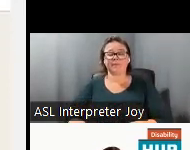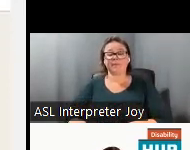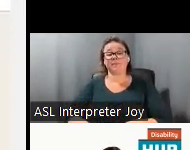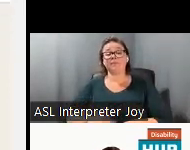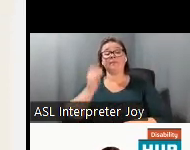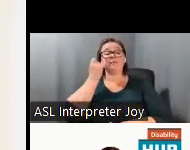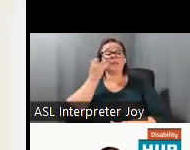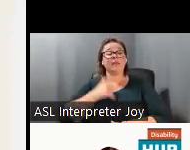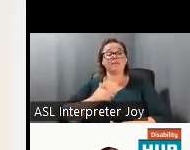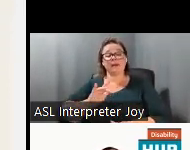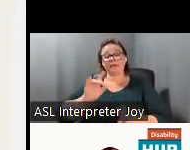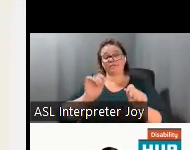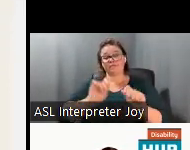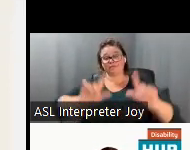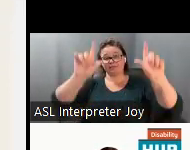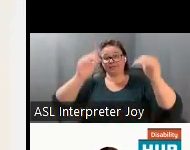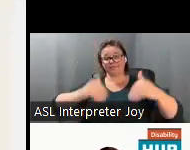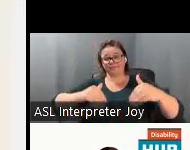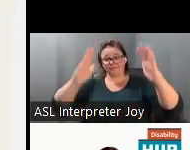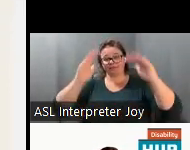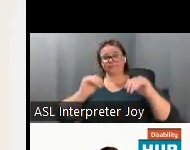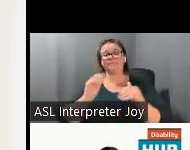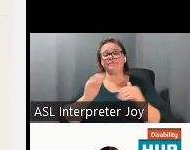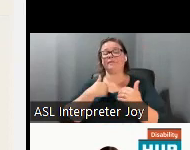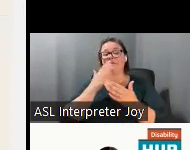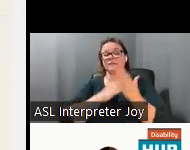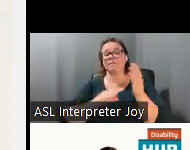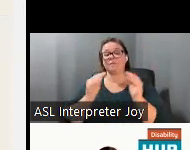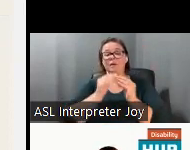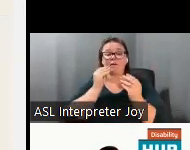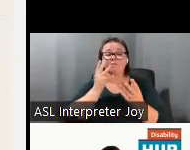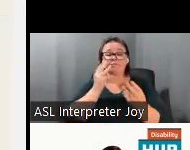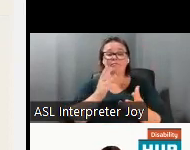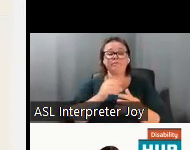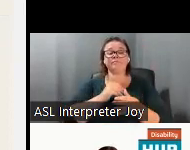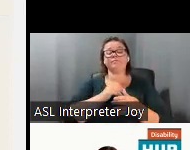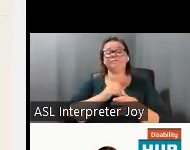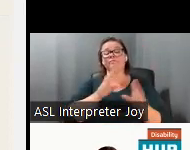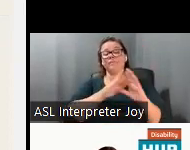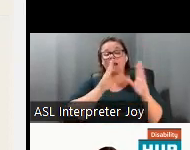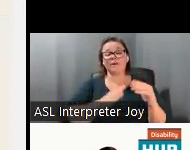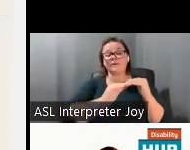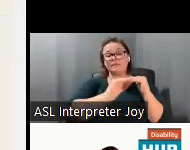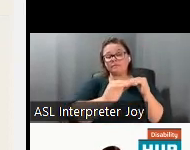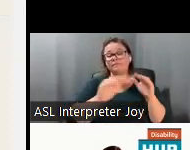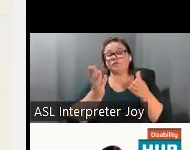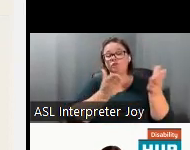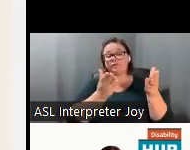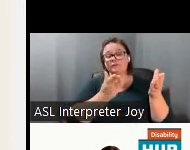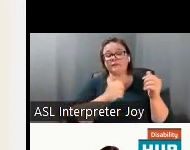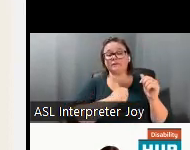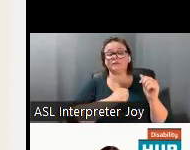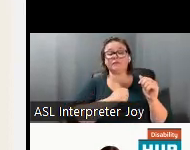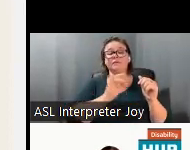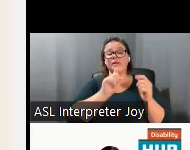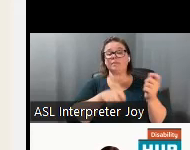down past these guides, there's some additional brochures, housing stabilization services. And that